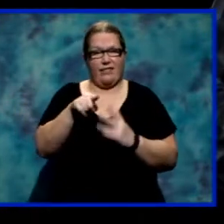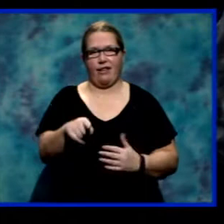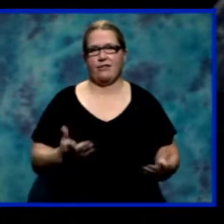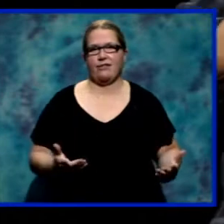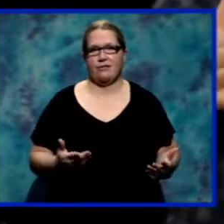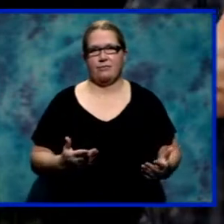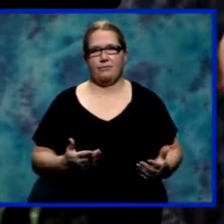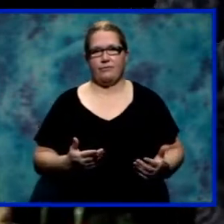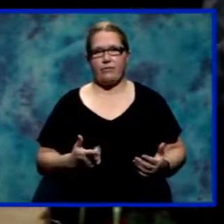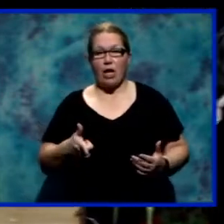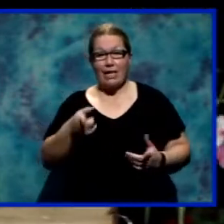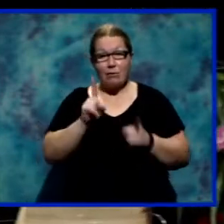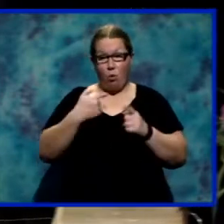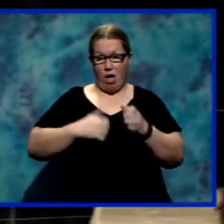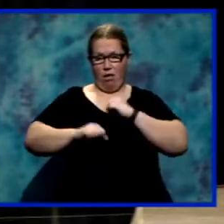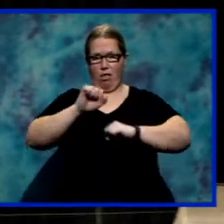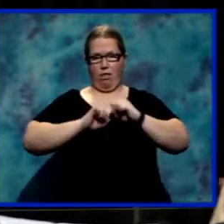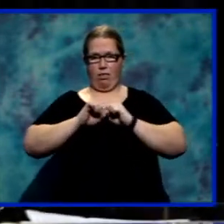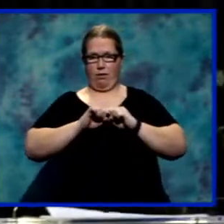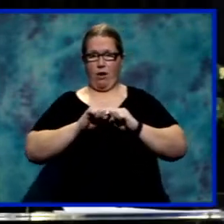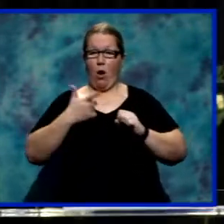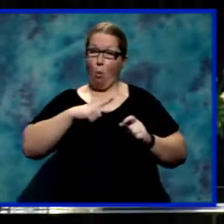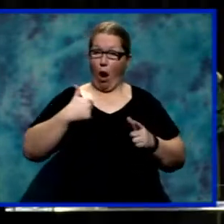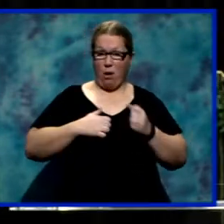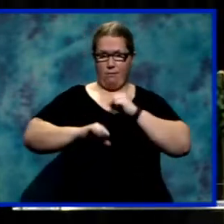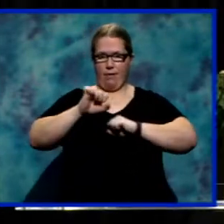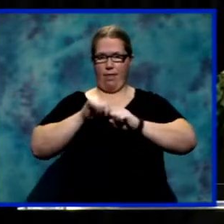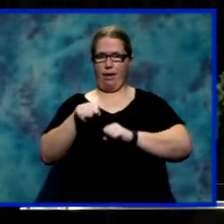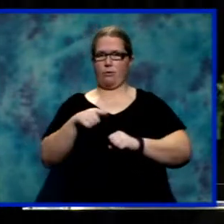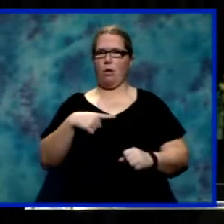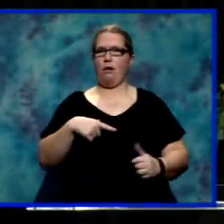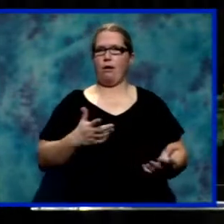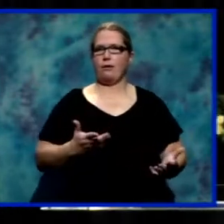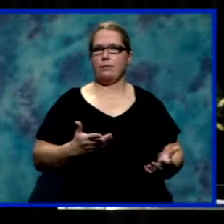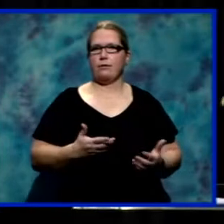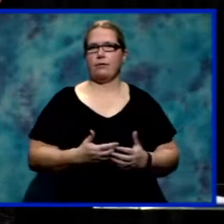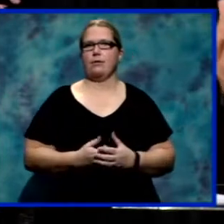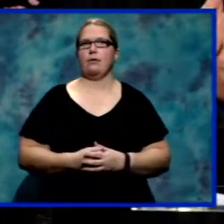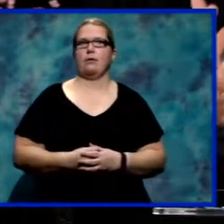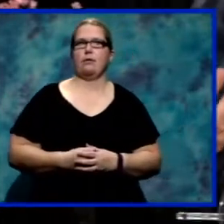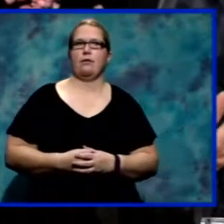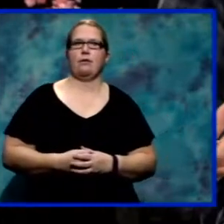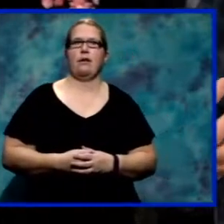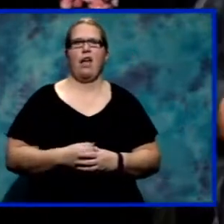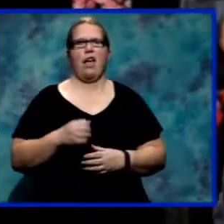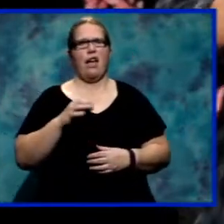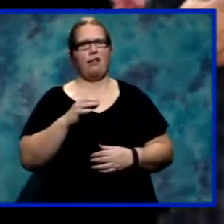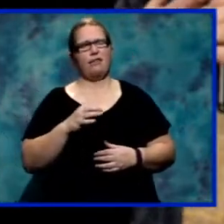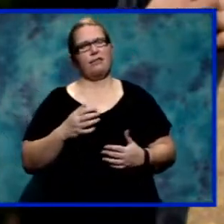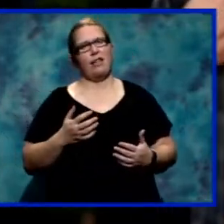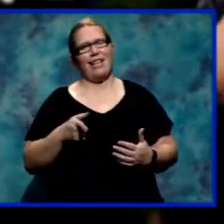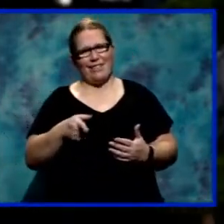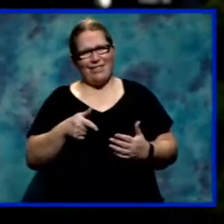And the reason we resist, and I know because I'm like this, the reason we resist these sorts of things, that's not because, well, it is